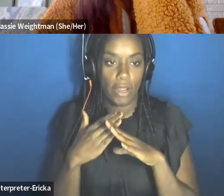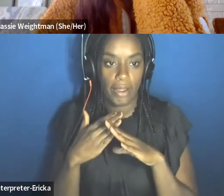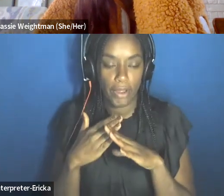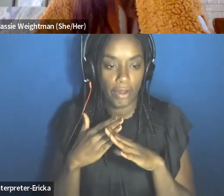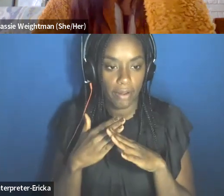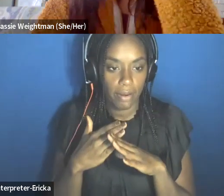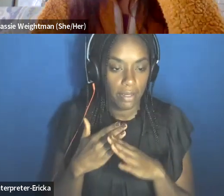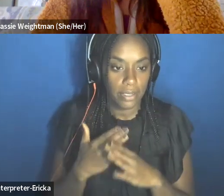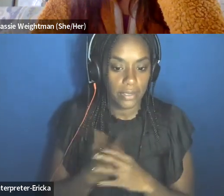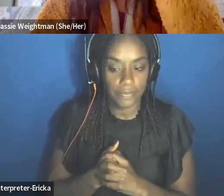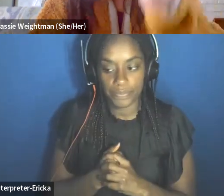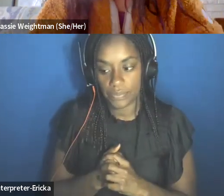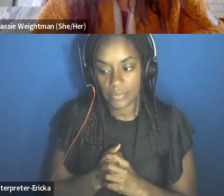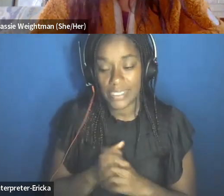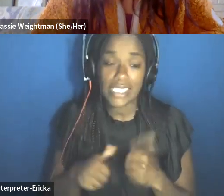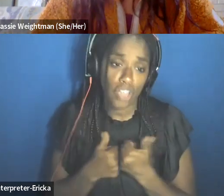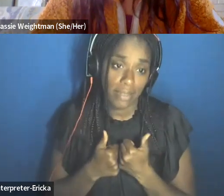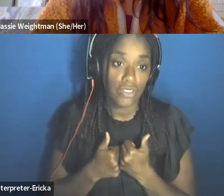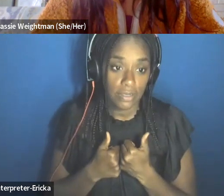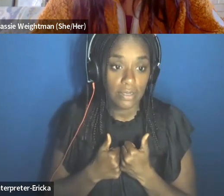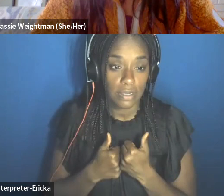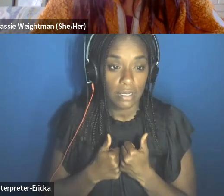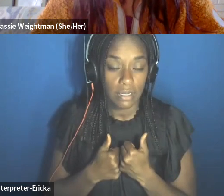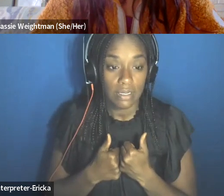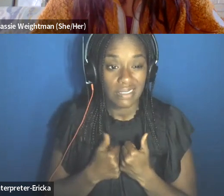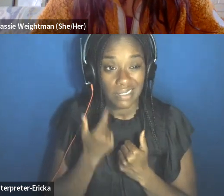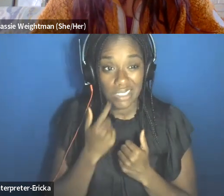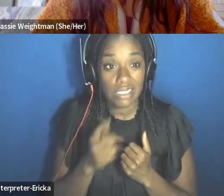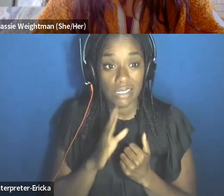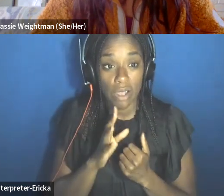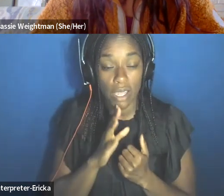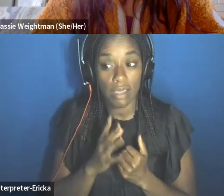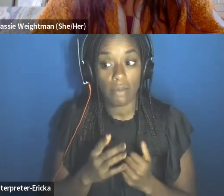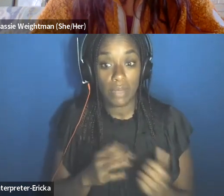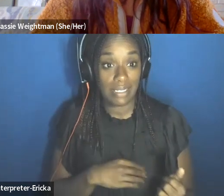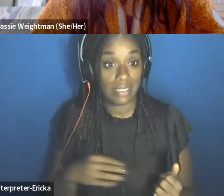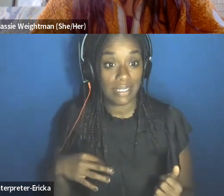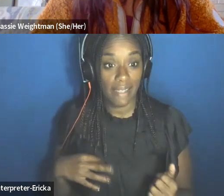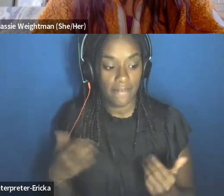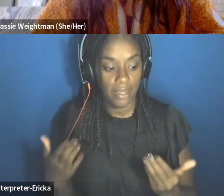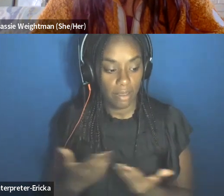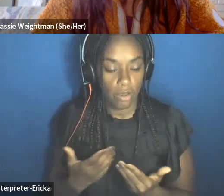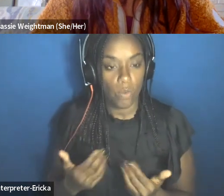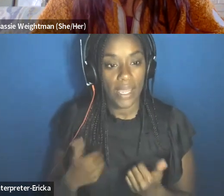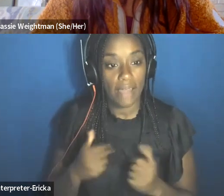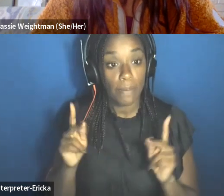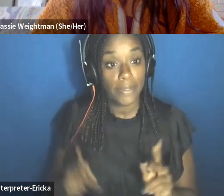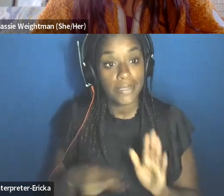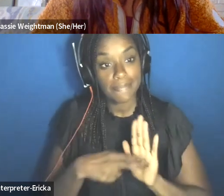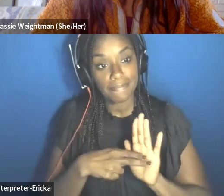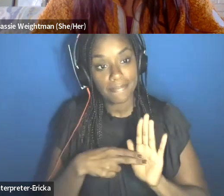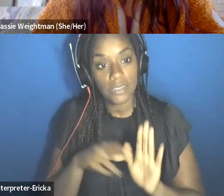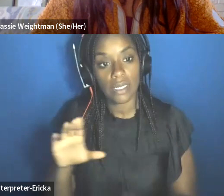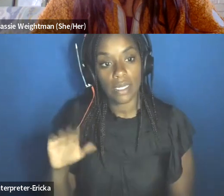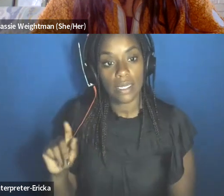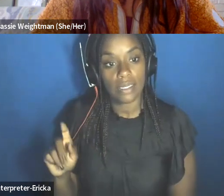definitely a challenge. I just was talking with one of my staff. We have a person who just got diagnosed with cancer.